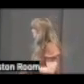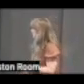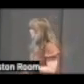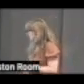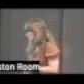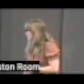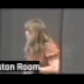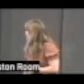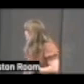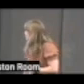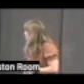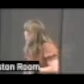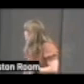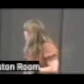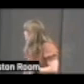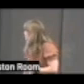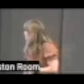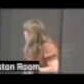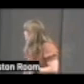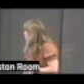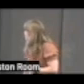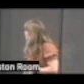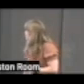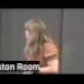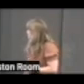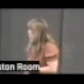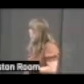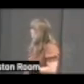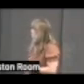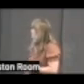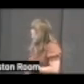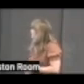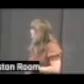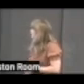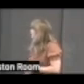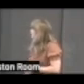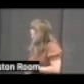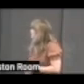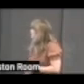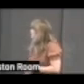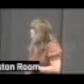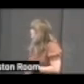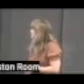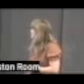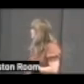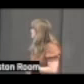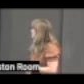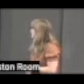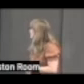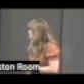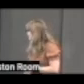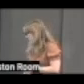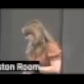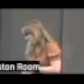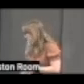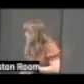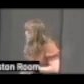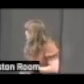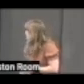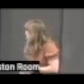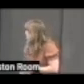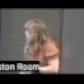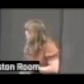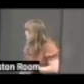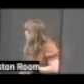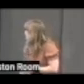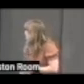for you, but again, it's just 0% up on the non-preferred, and then, sort of into the 50s for those mixed groups,